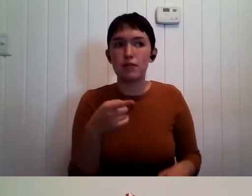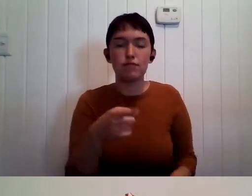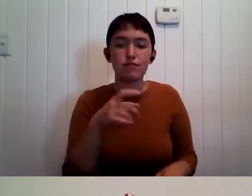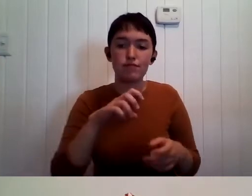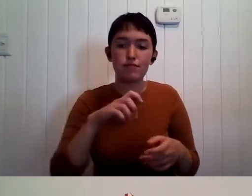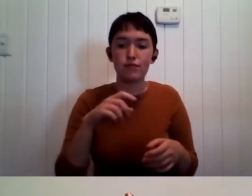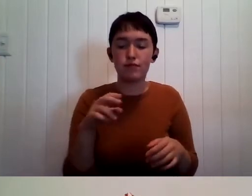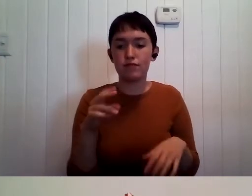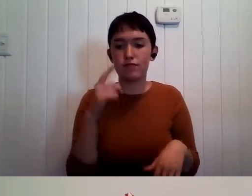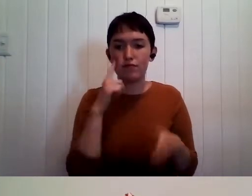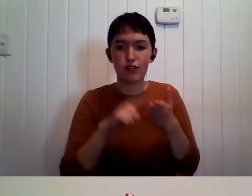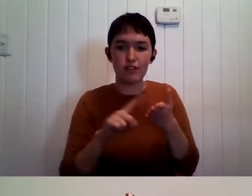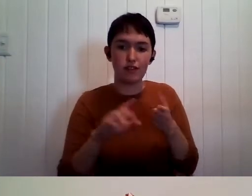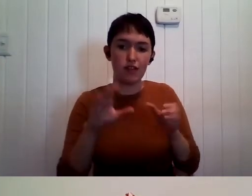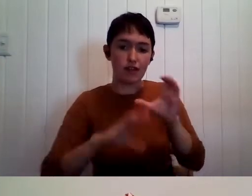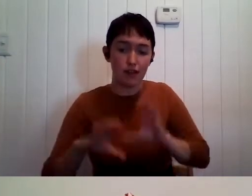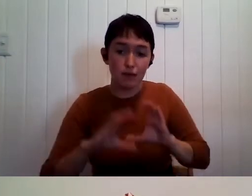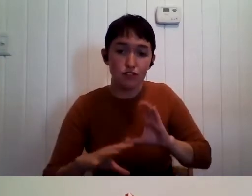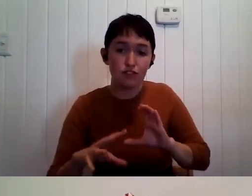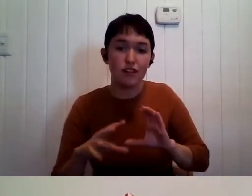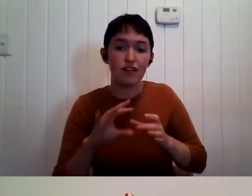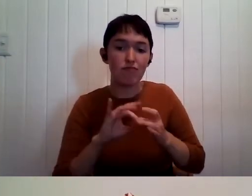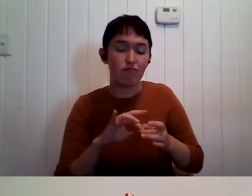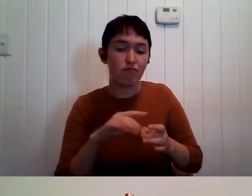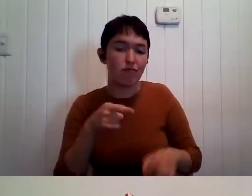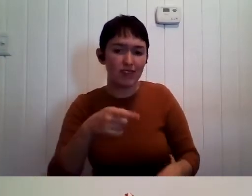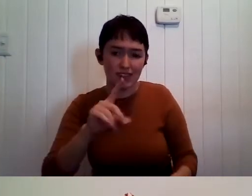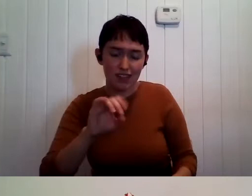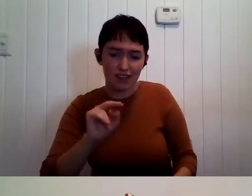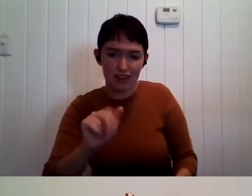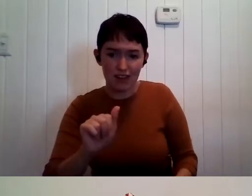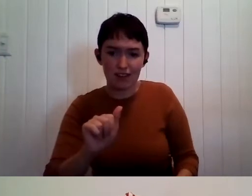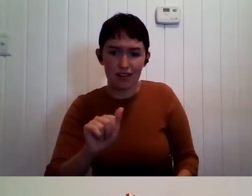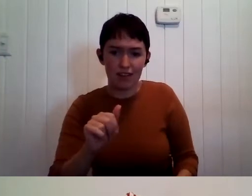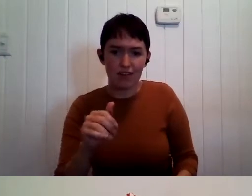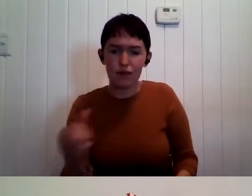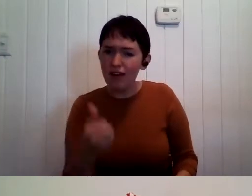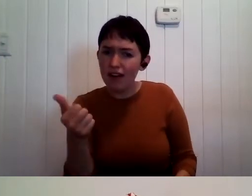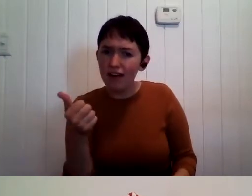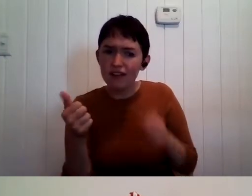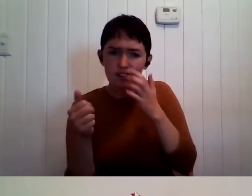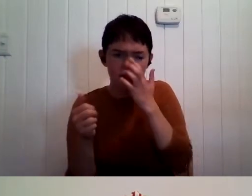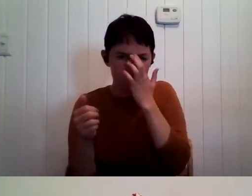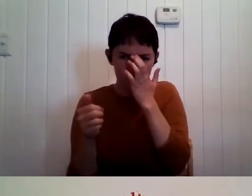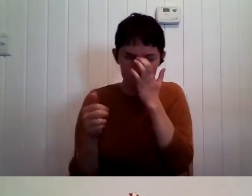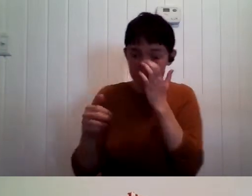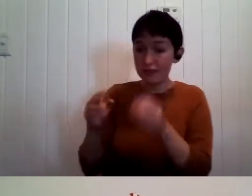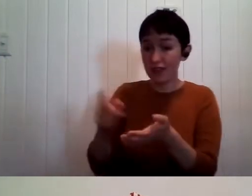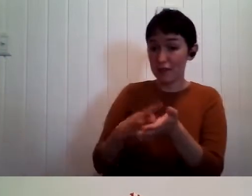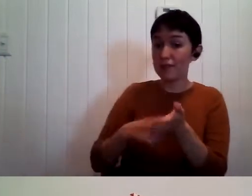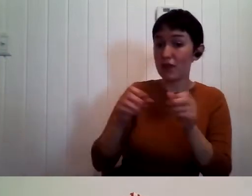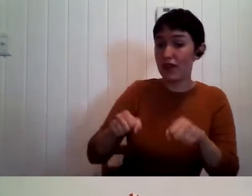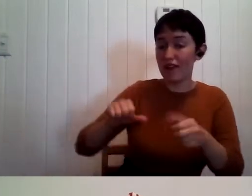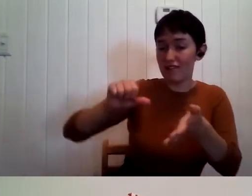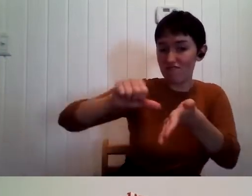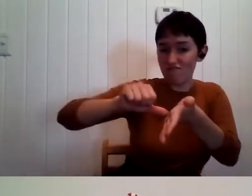be able to perform the test on it. What else is there, Sarisha? Sometimes you can cut a little chunk out, like if you're like,